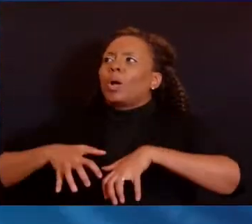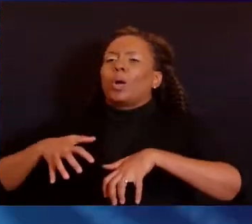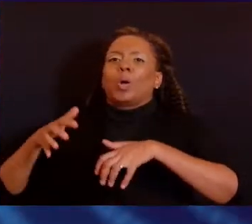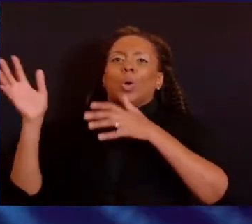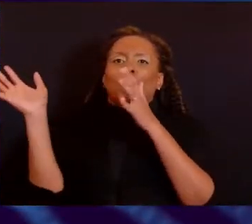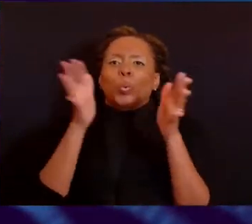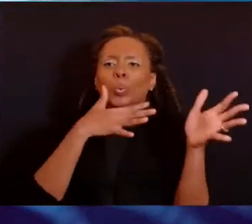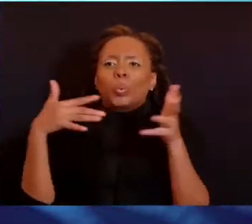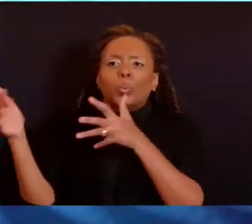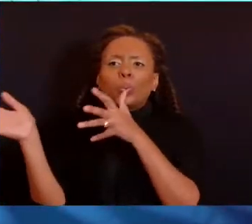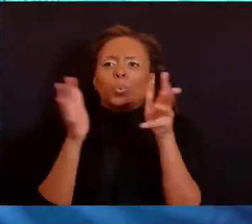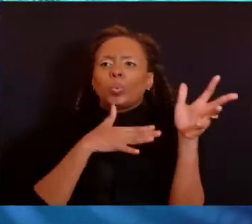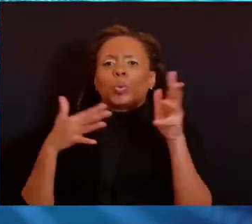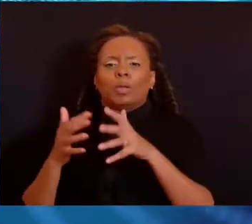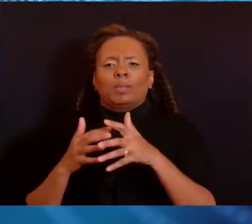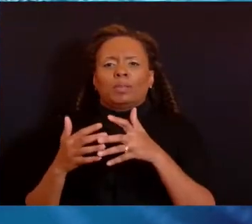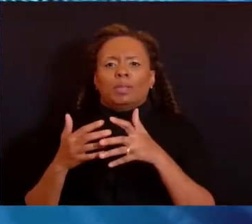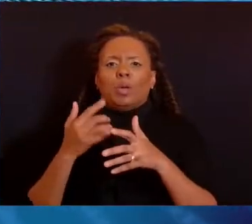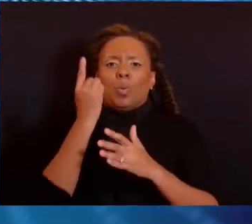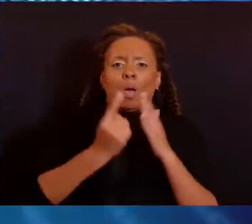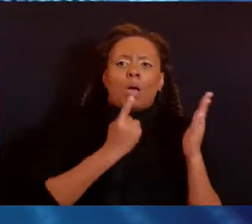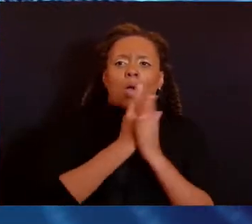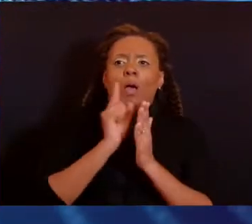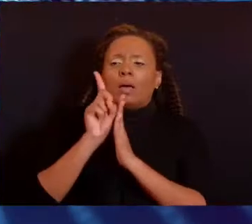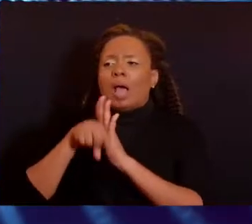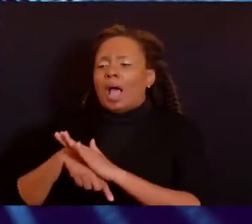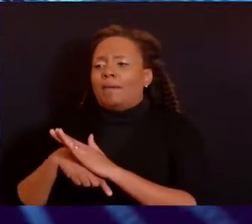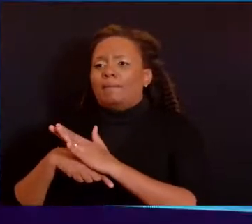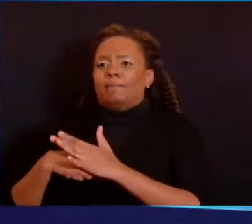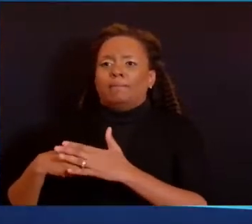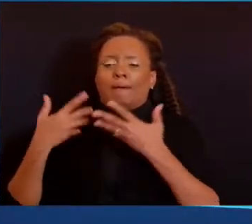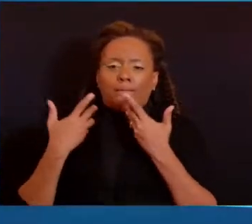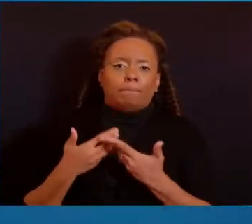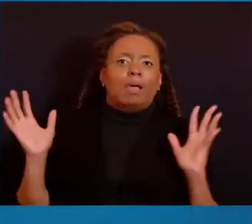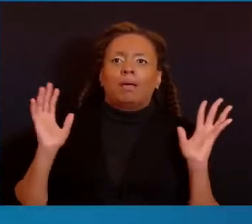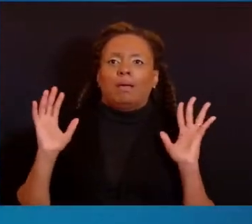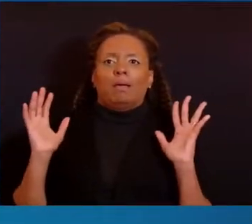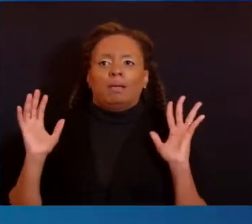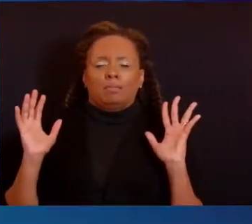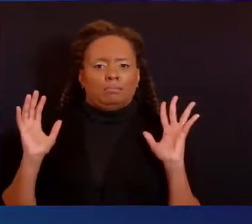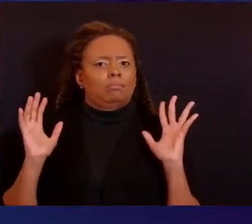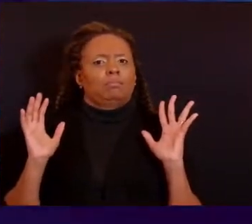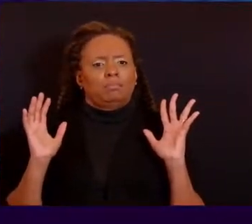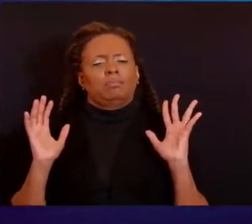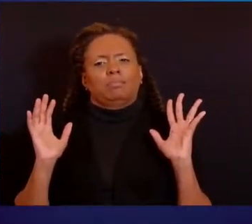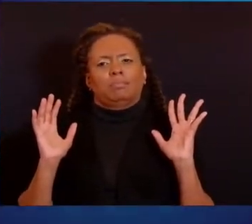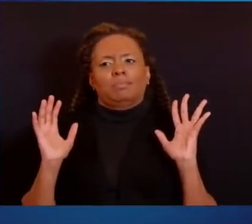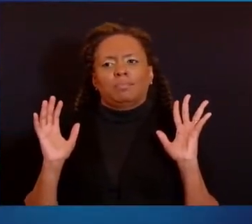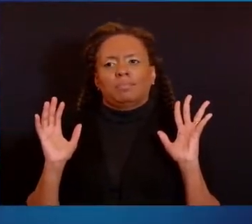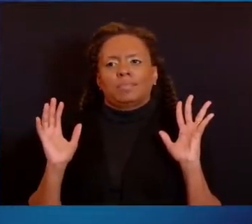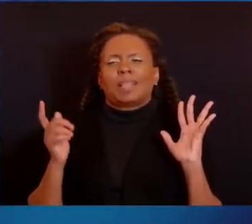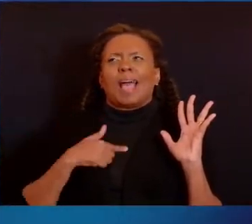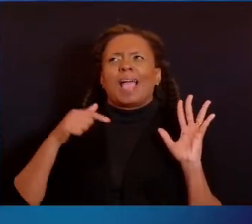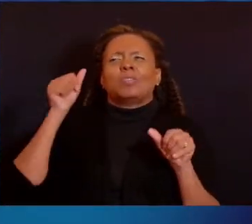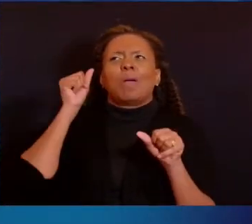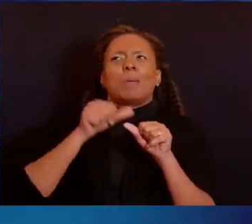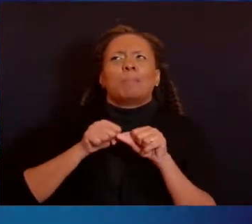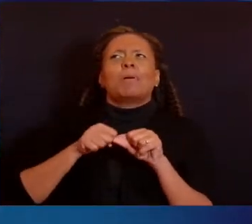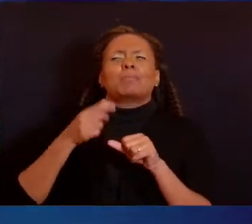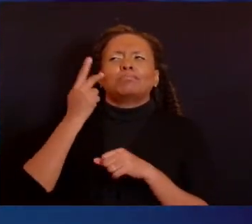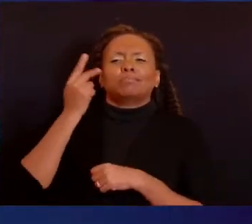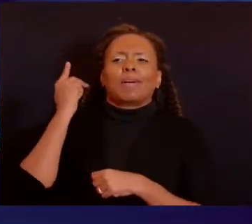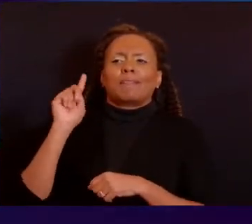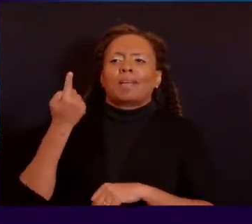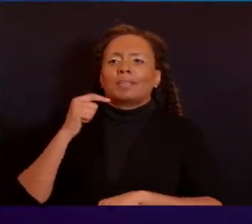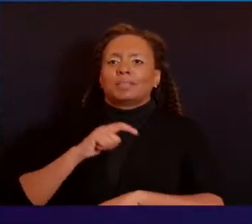onset, and finish in an hour and a half. Yeah, that's pretty much from my recollection and memory. That's the first